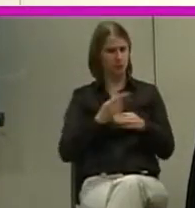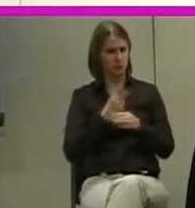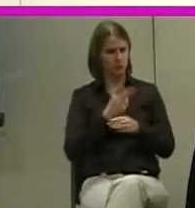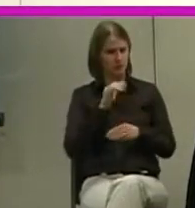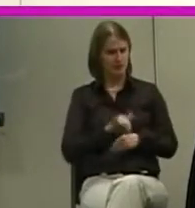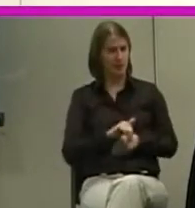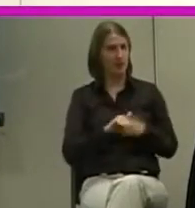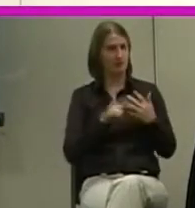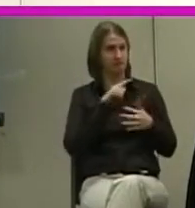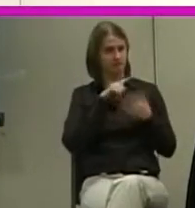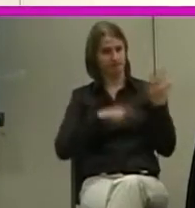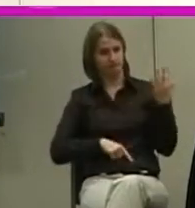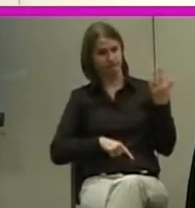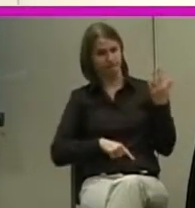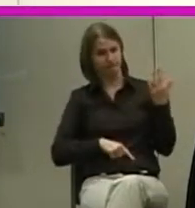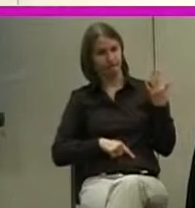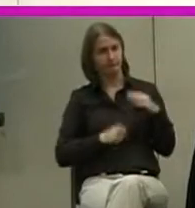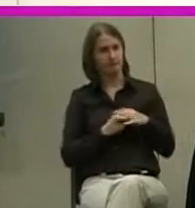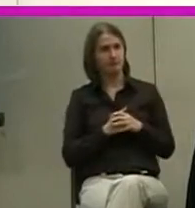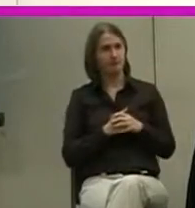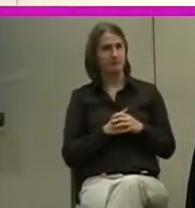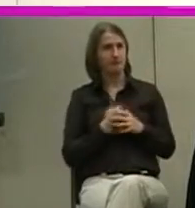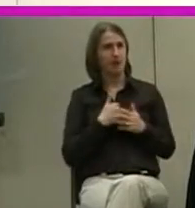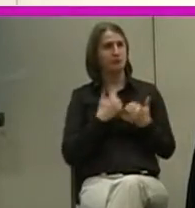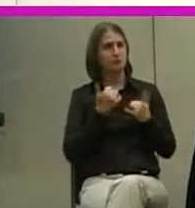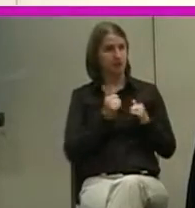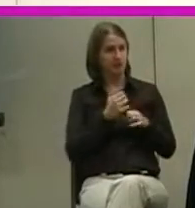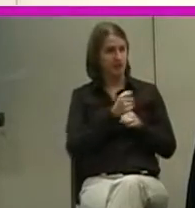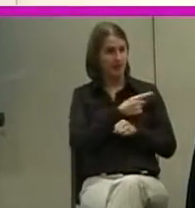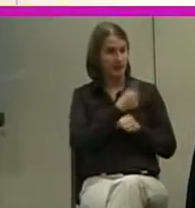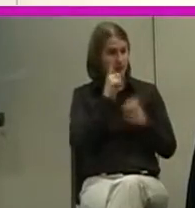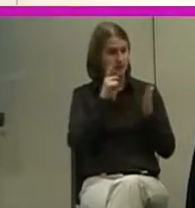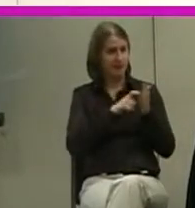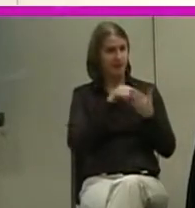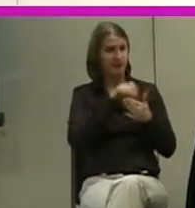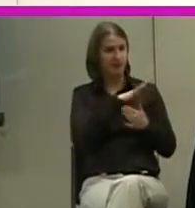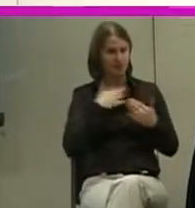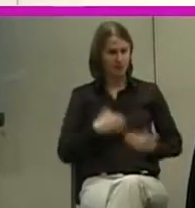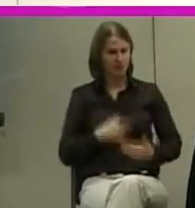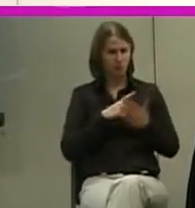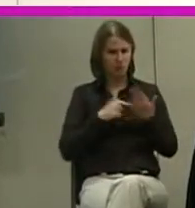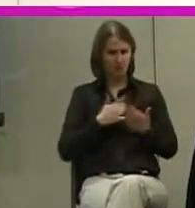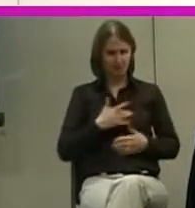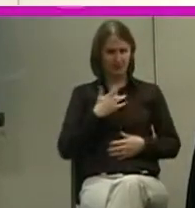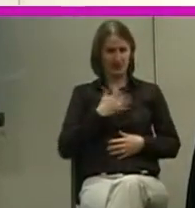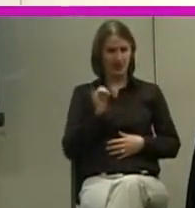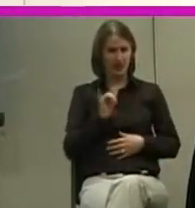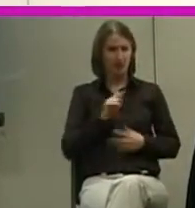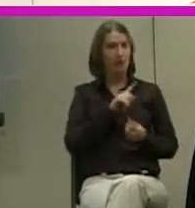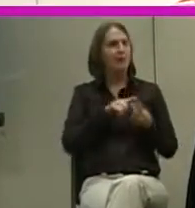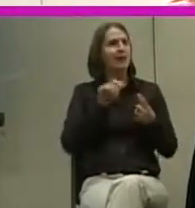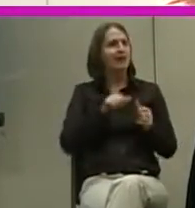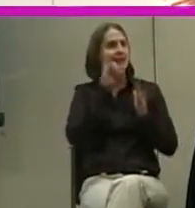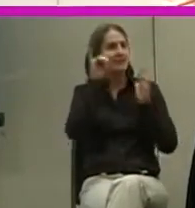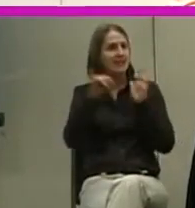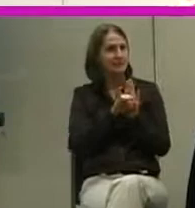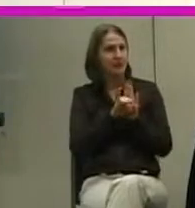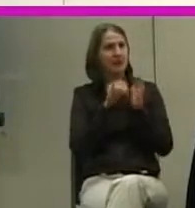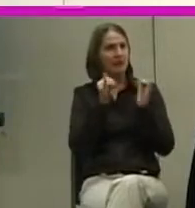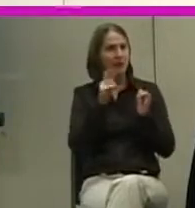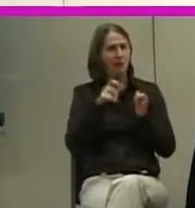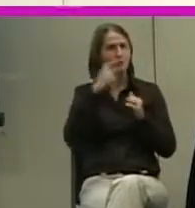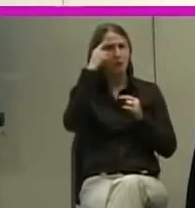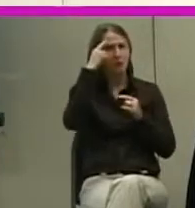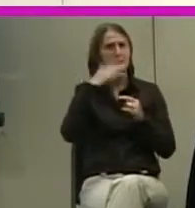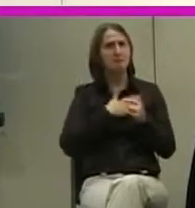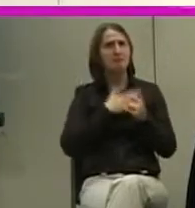things? Well, I'm trying to get them to identify in their own bodies, what do I feel like? When can I identify that now's the time to think through that